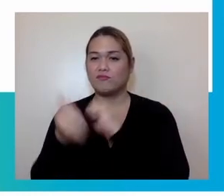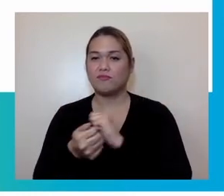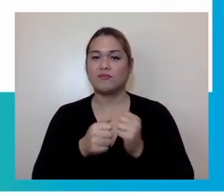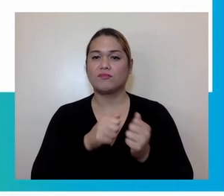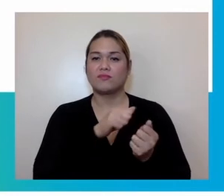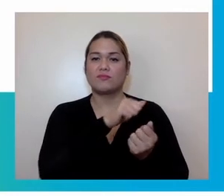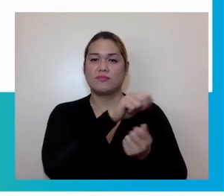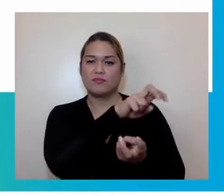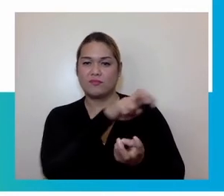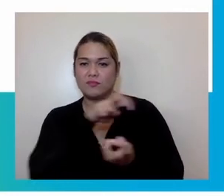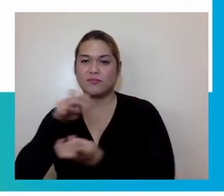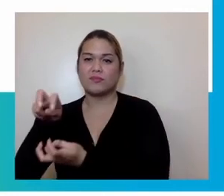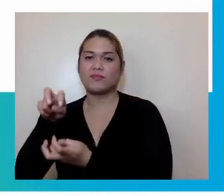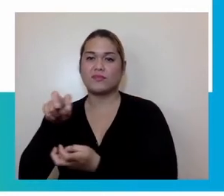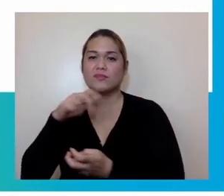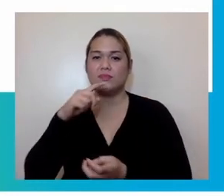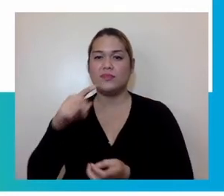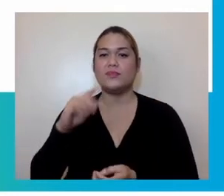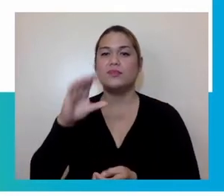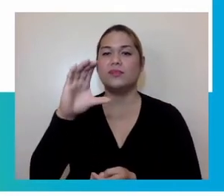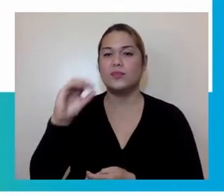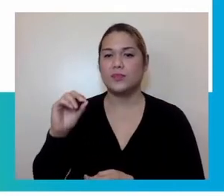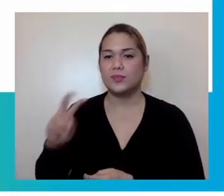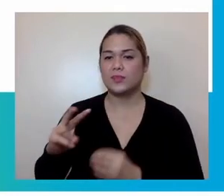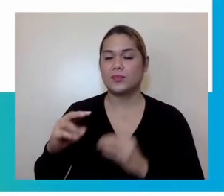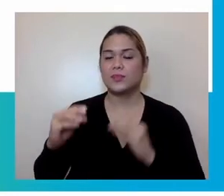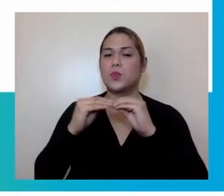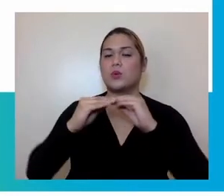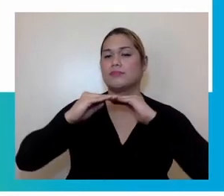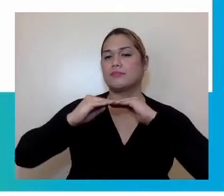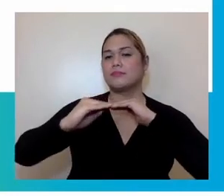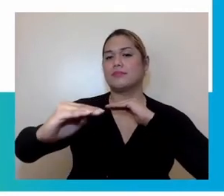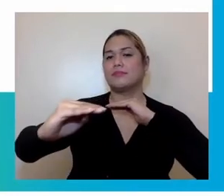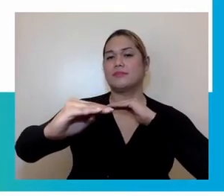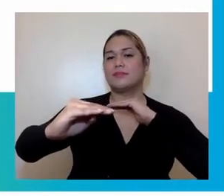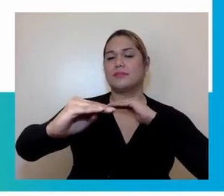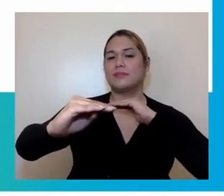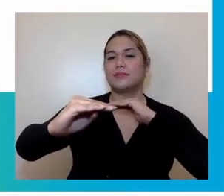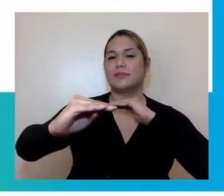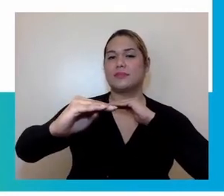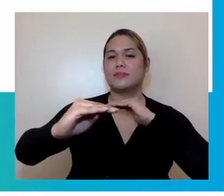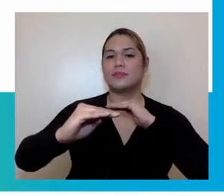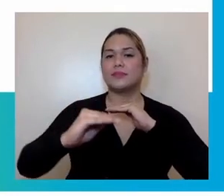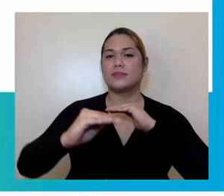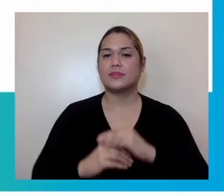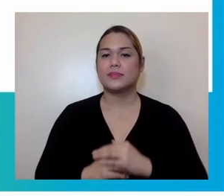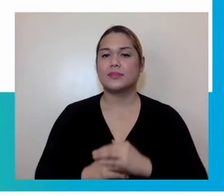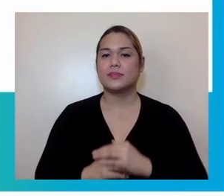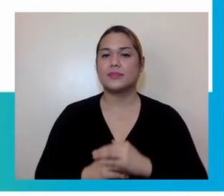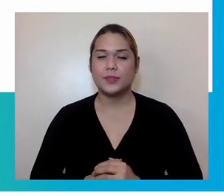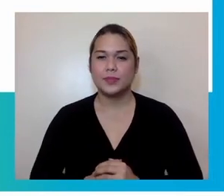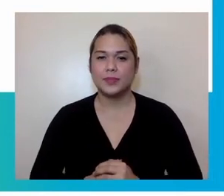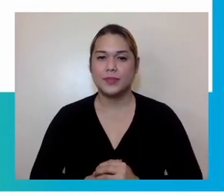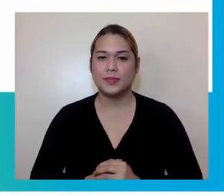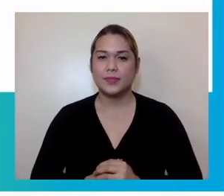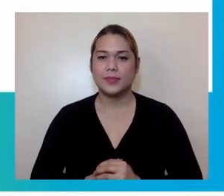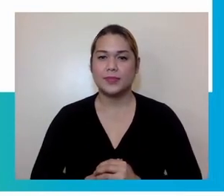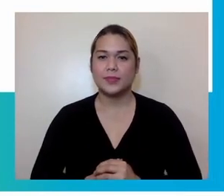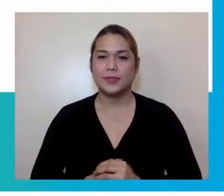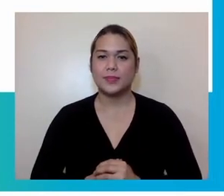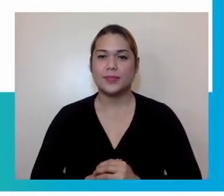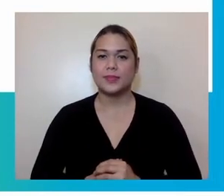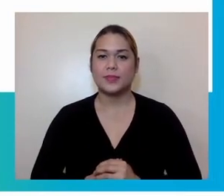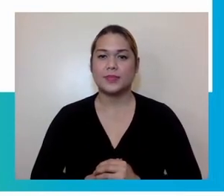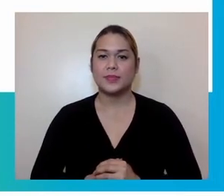report excludes thermal waste to energy from economic activities considered for, quote, sustainable finance, quote, that